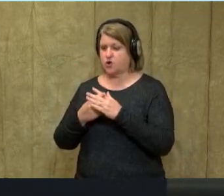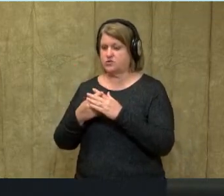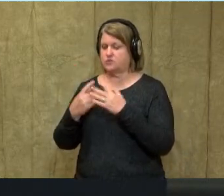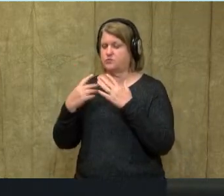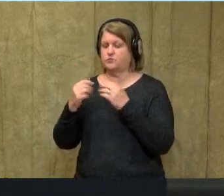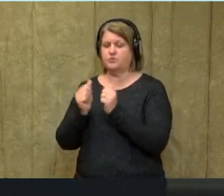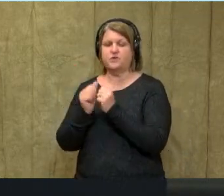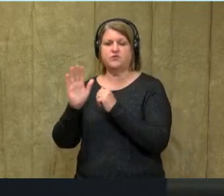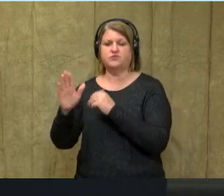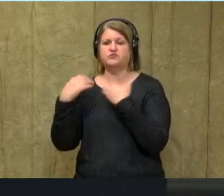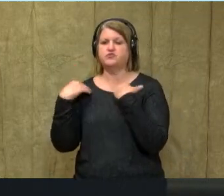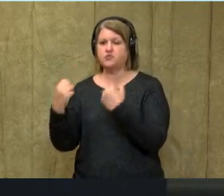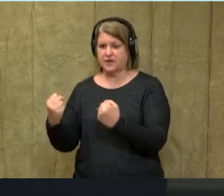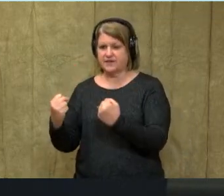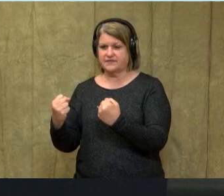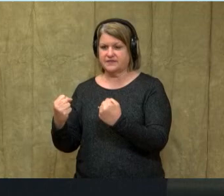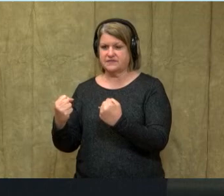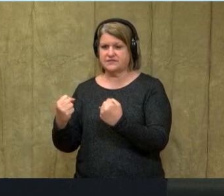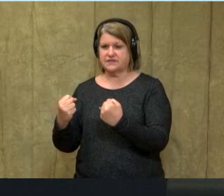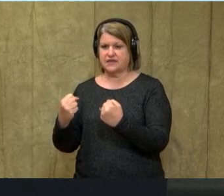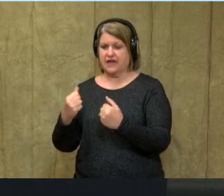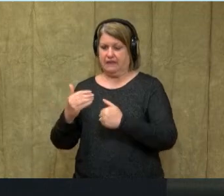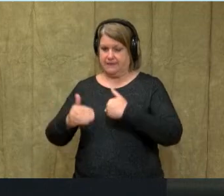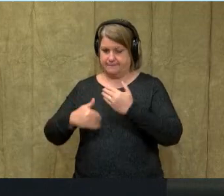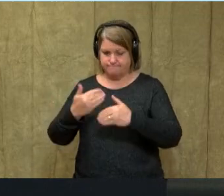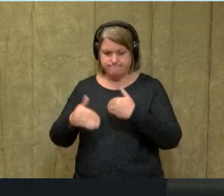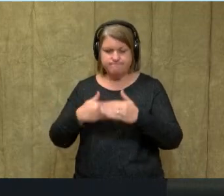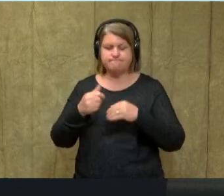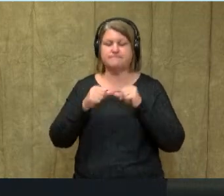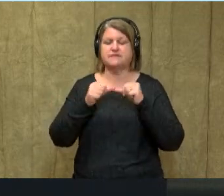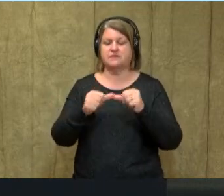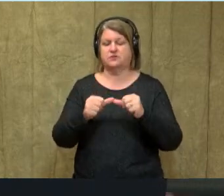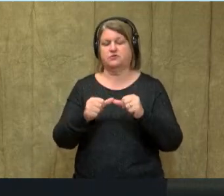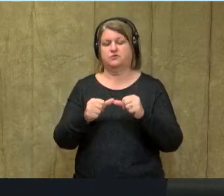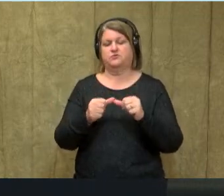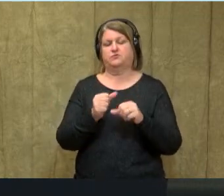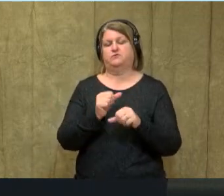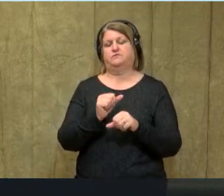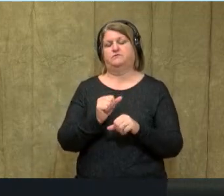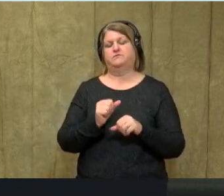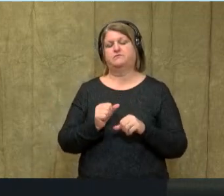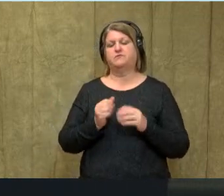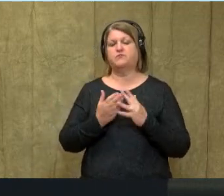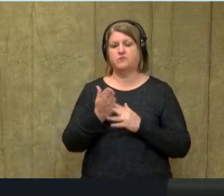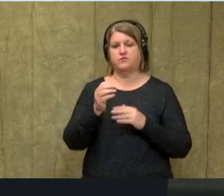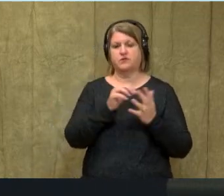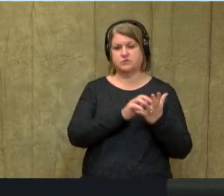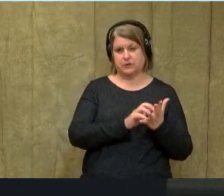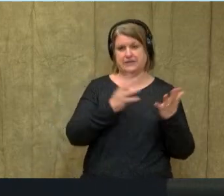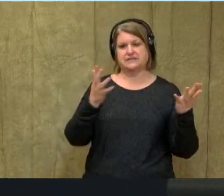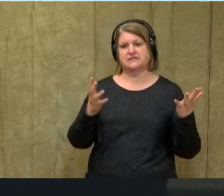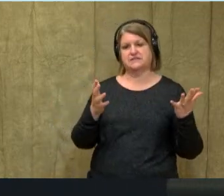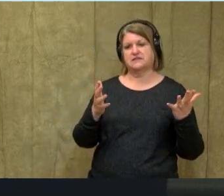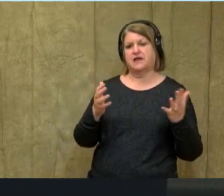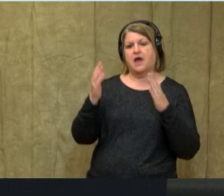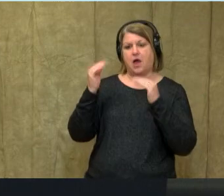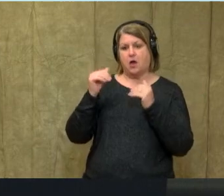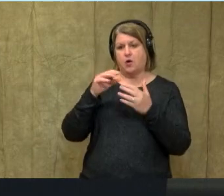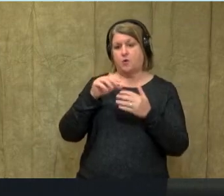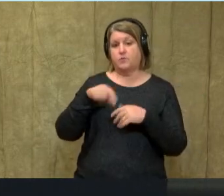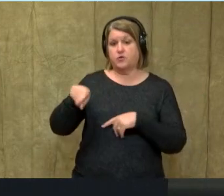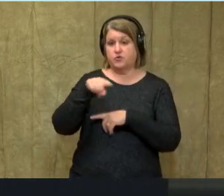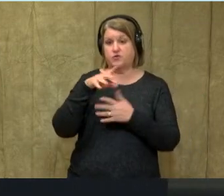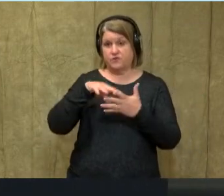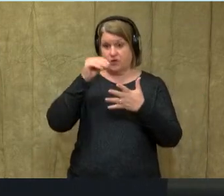strength, and then work through those weaknesses. And I hope that's one thing we've learned throughout this process that we can do.